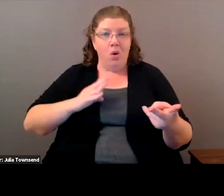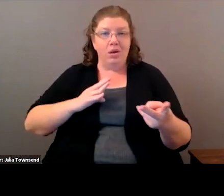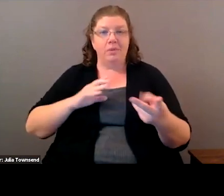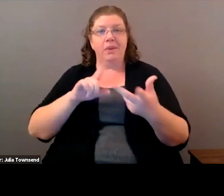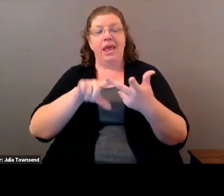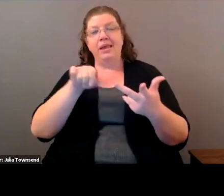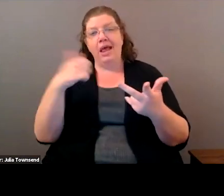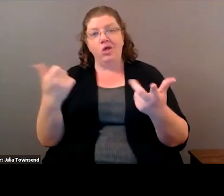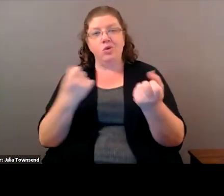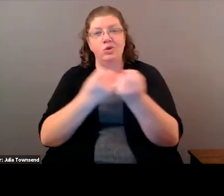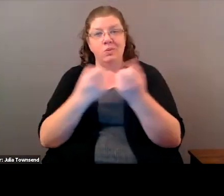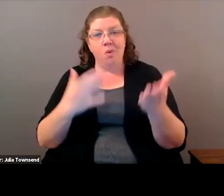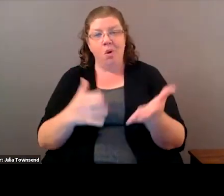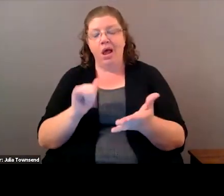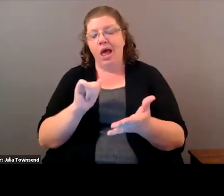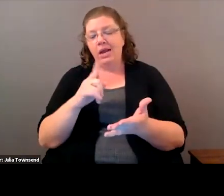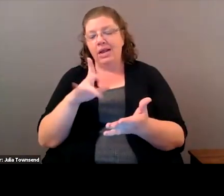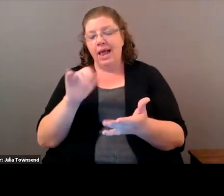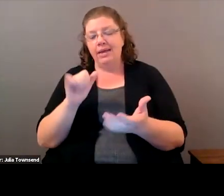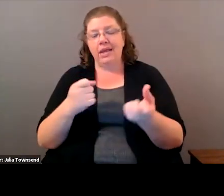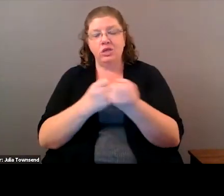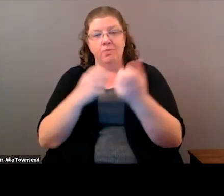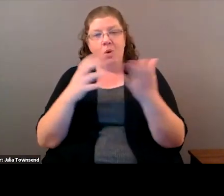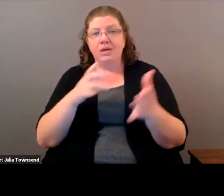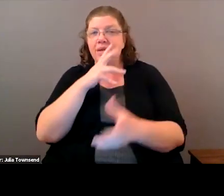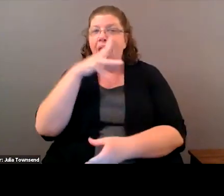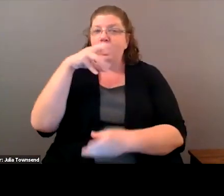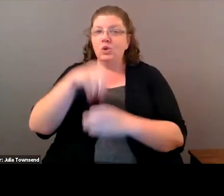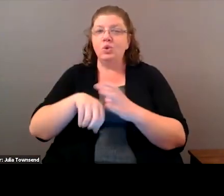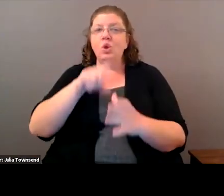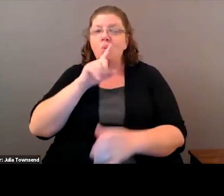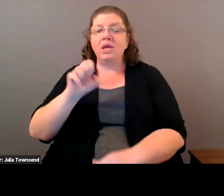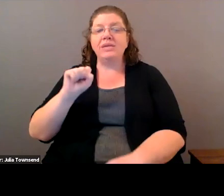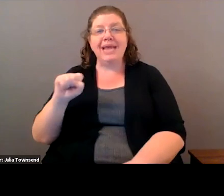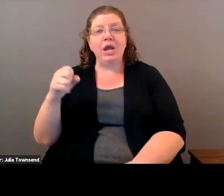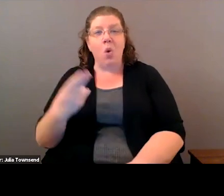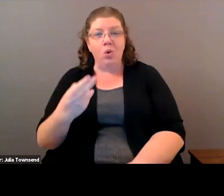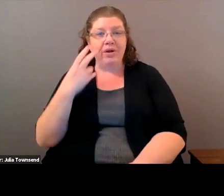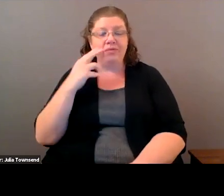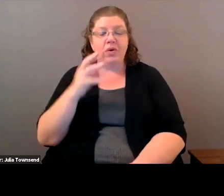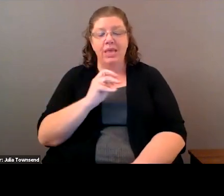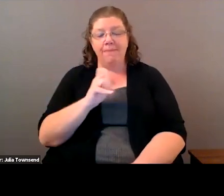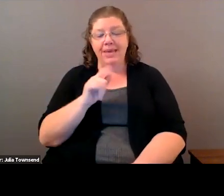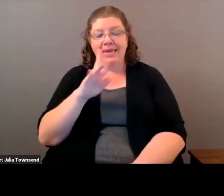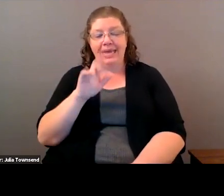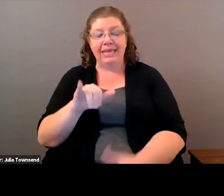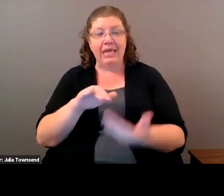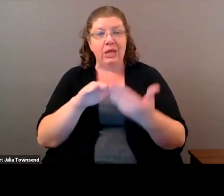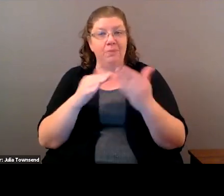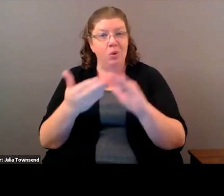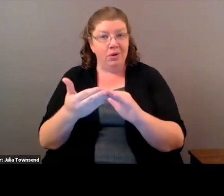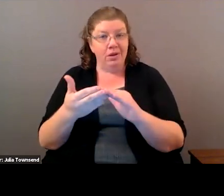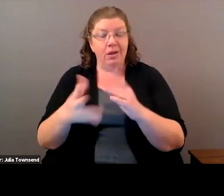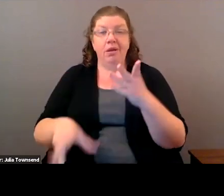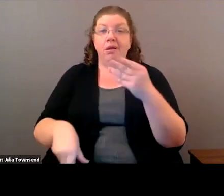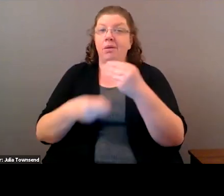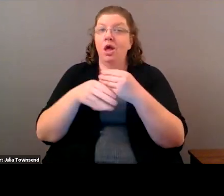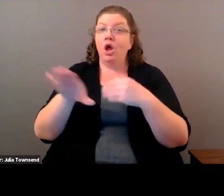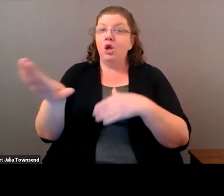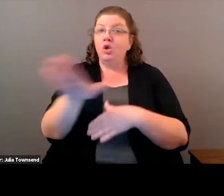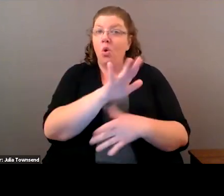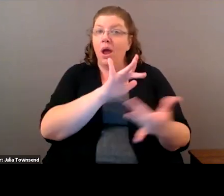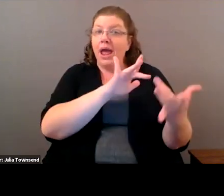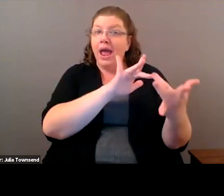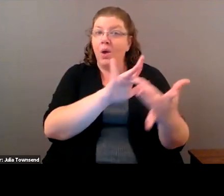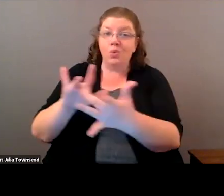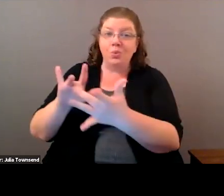supporters. This was not inclusive of the real stakeholders, the McKinley community. Need I add, your outreach